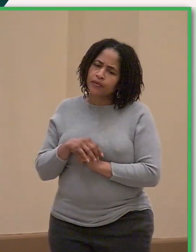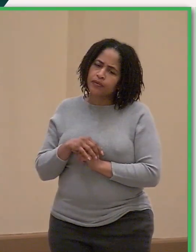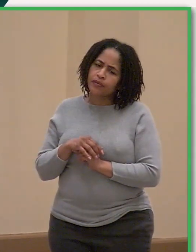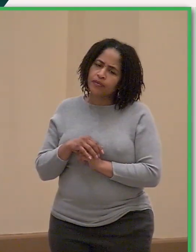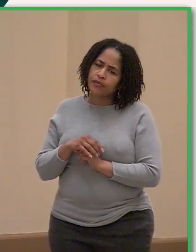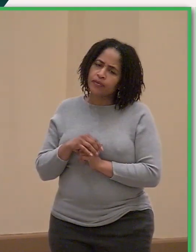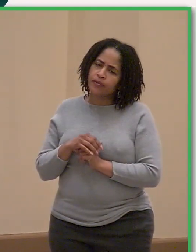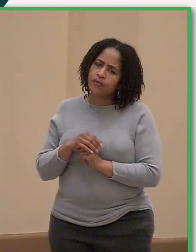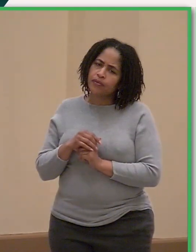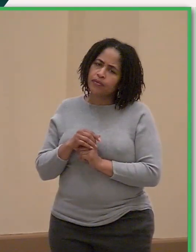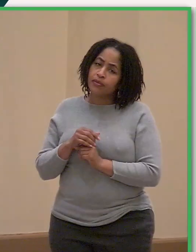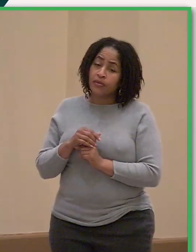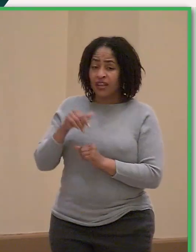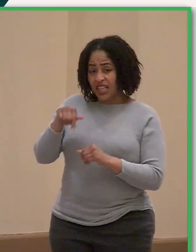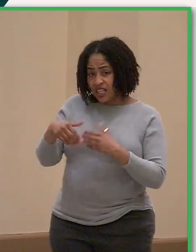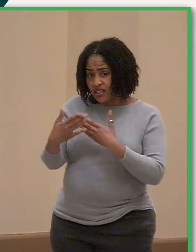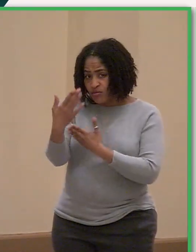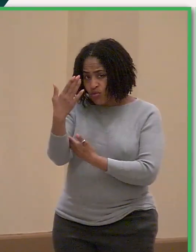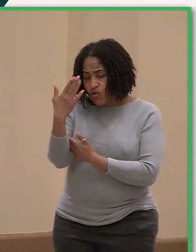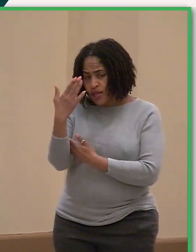this morning,